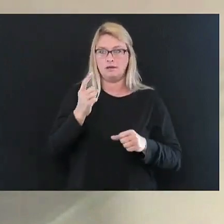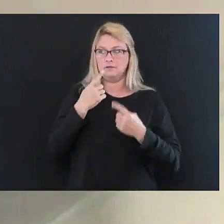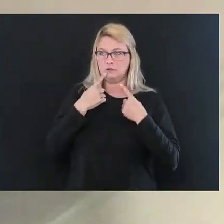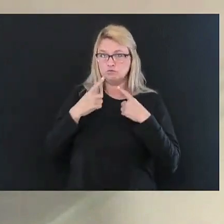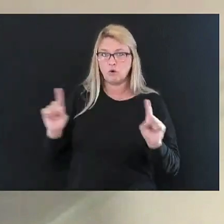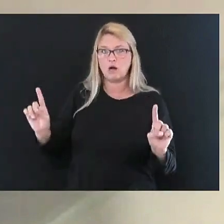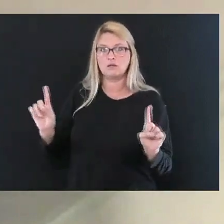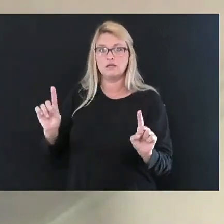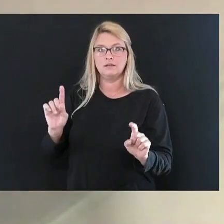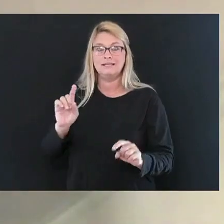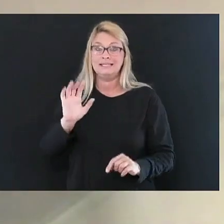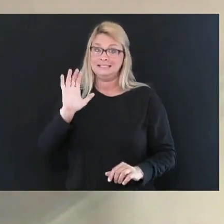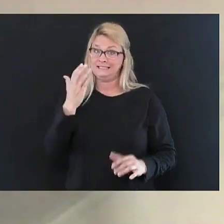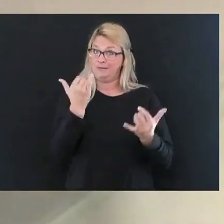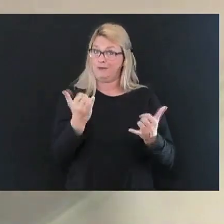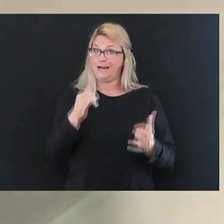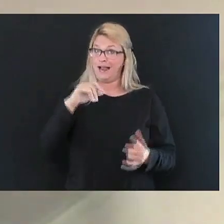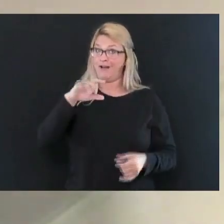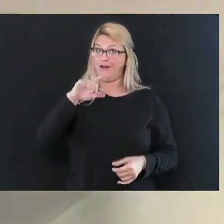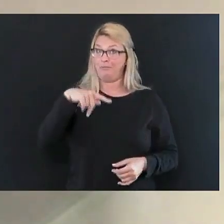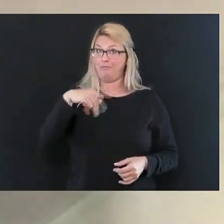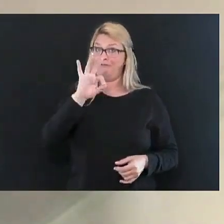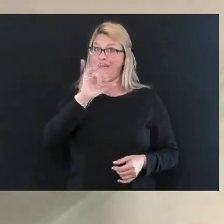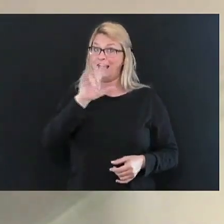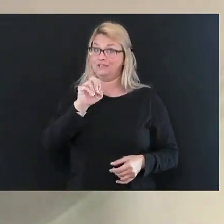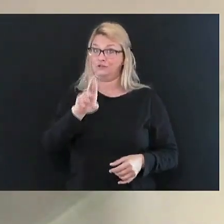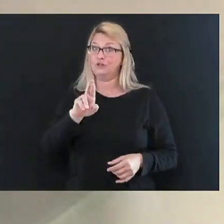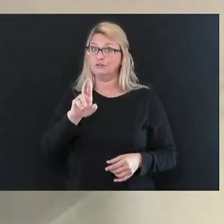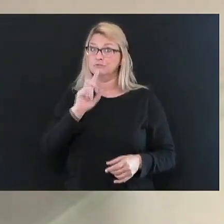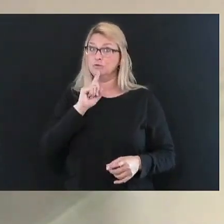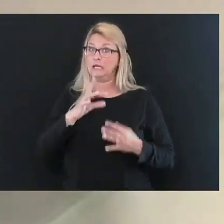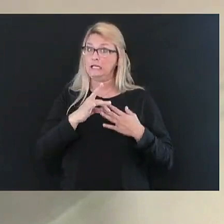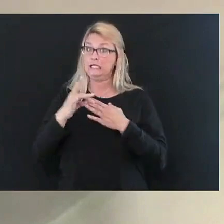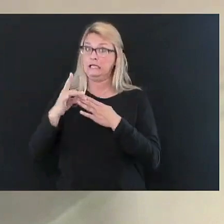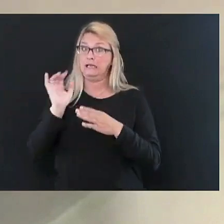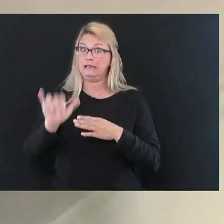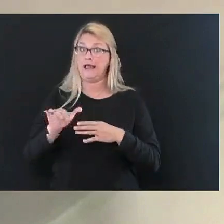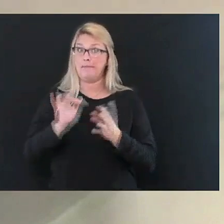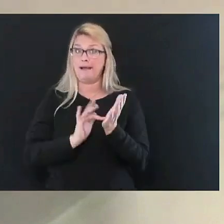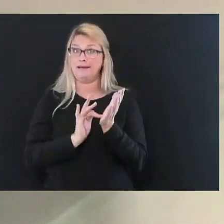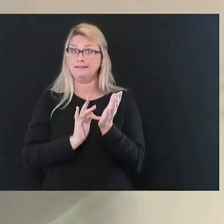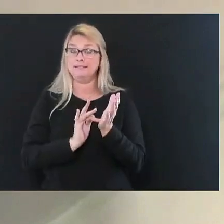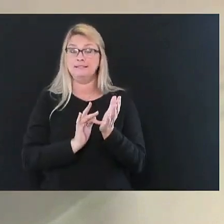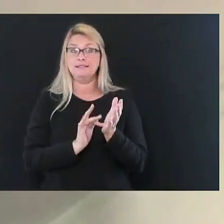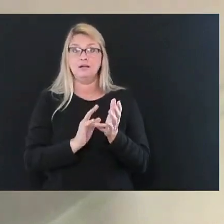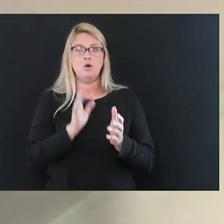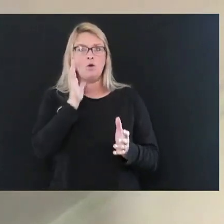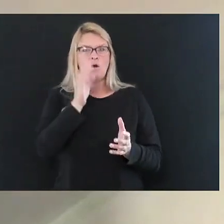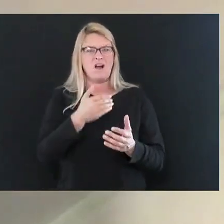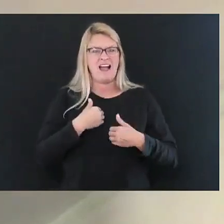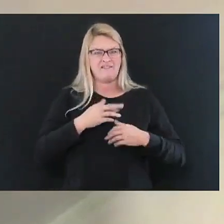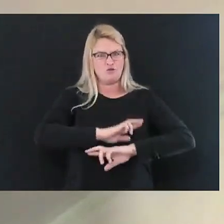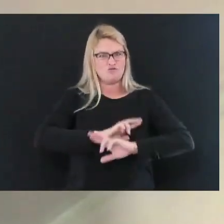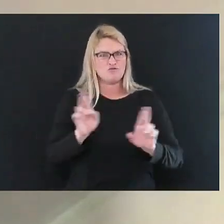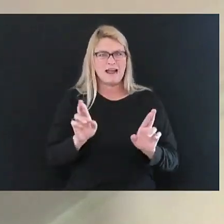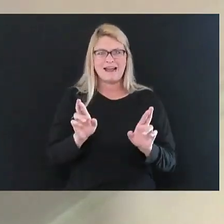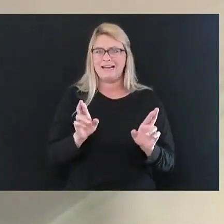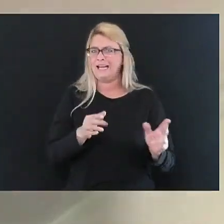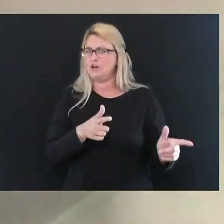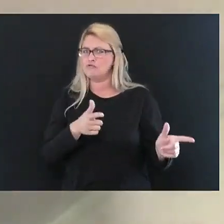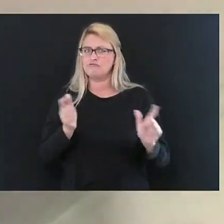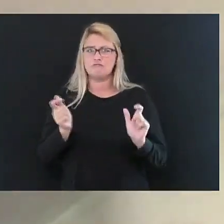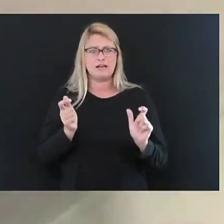looks like the lead candidate, then we will start to distribute that vaccine as quickly as possible with very